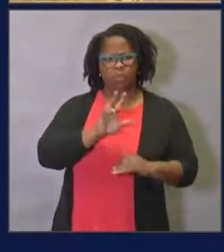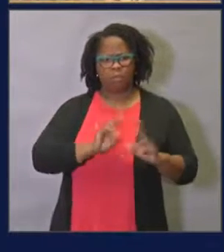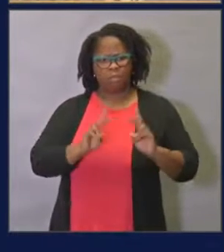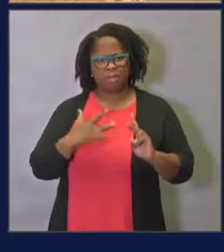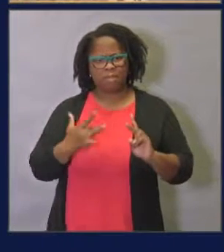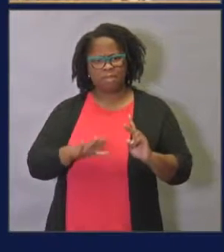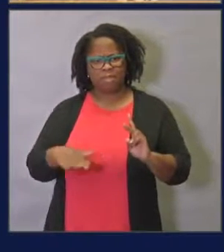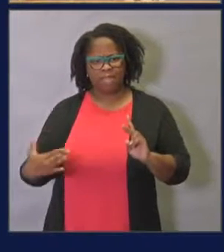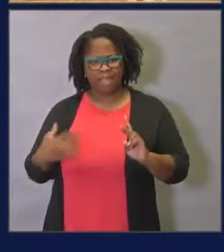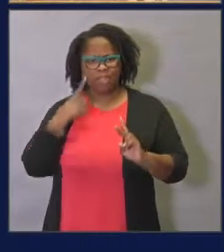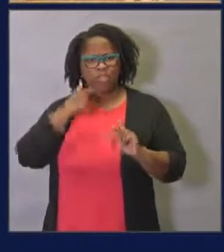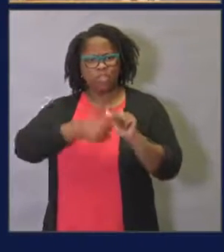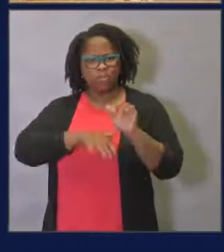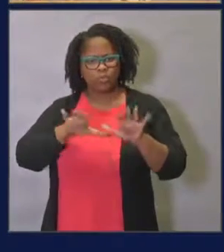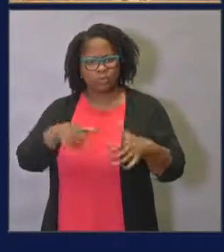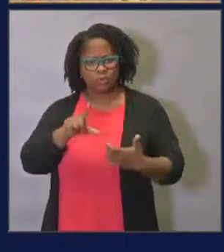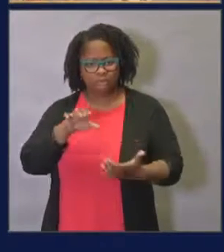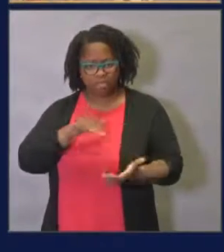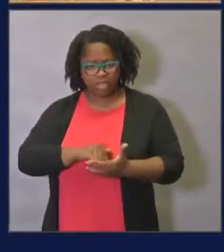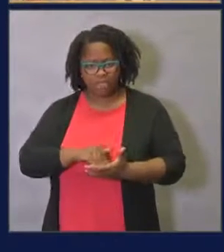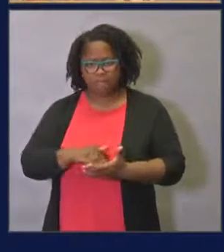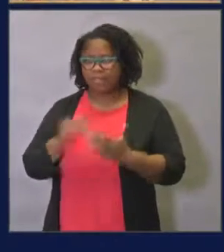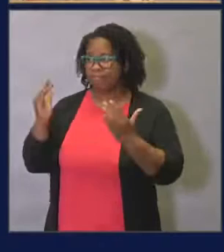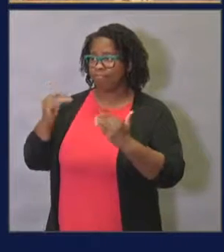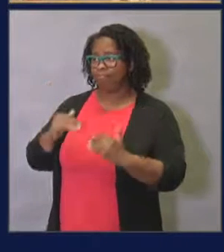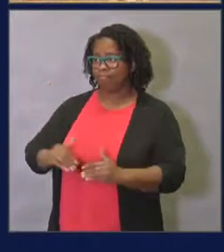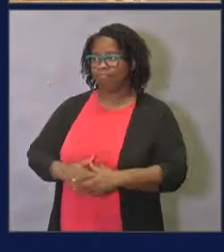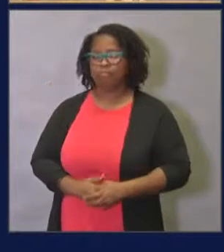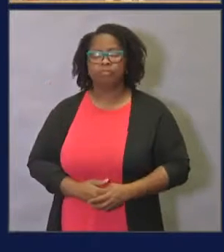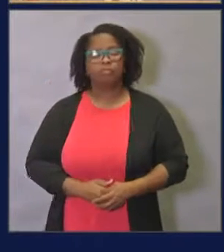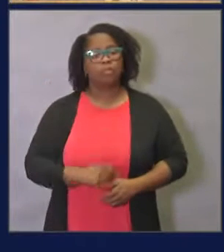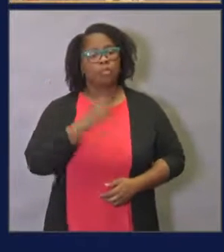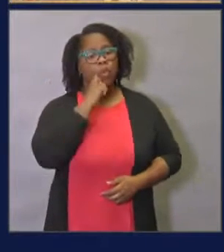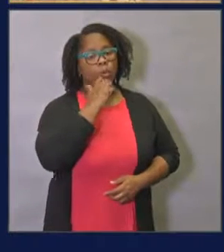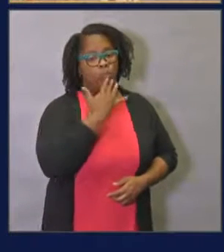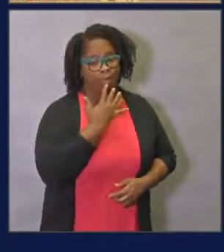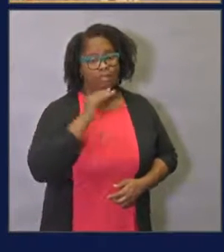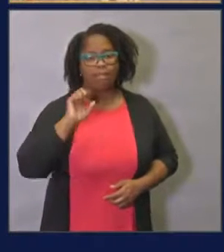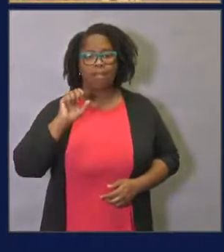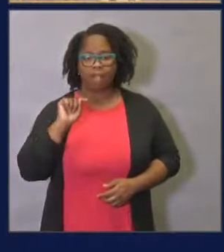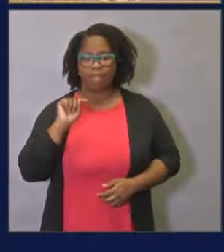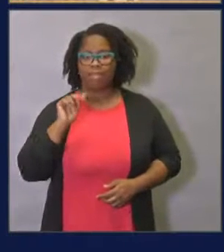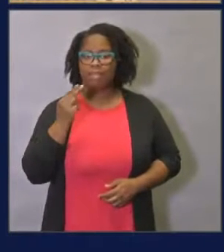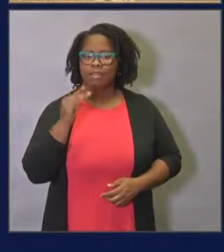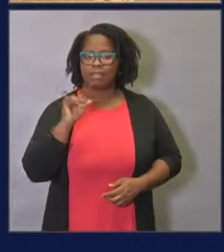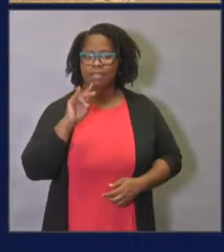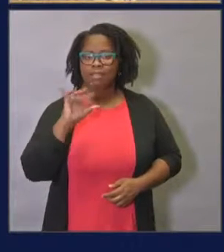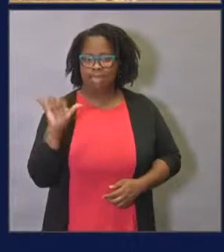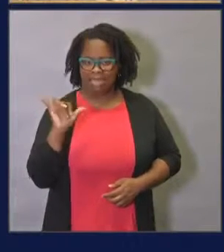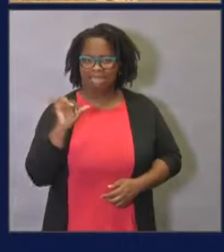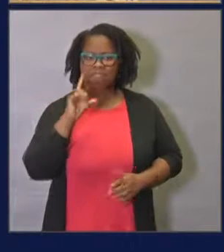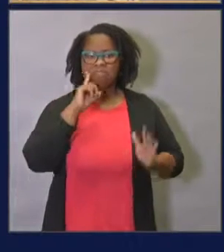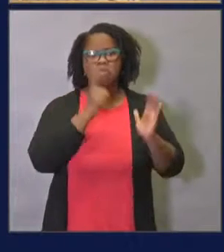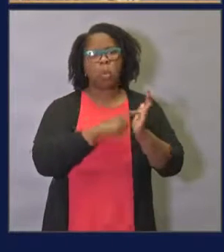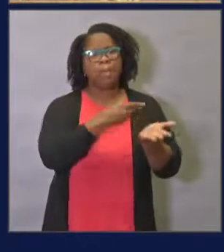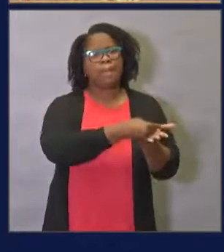now. Next slide. In addition to race and ethnicity, we also look at differences in our metrics by income to